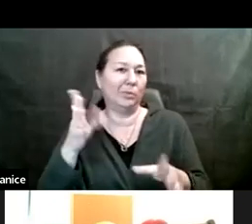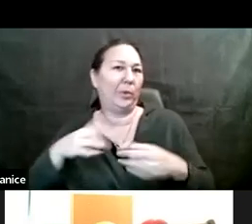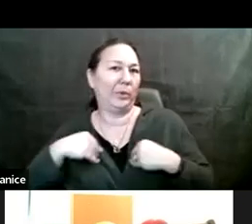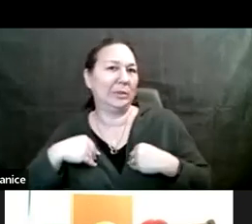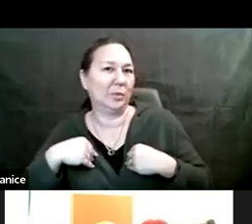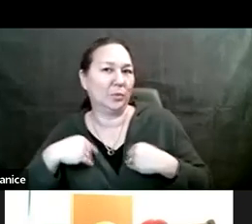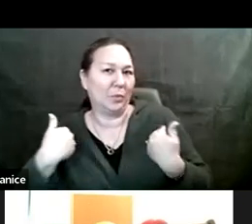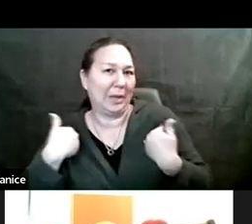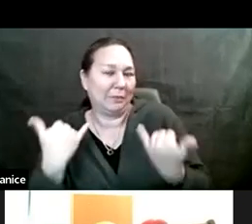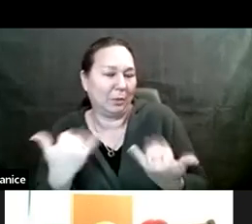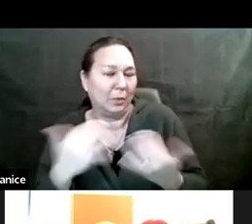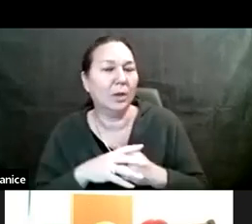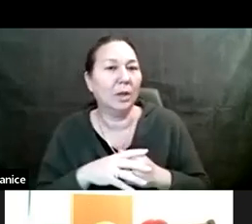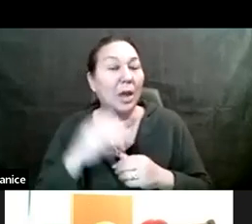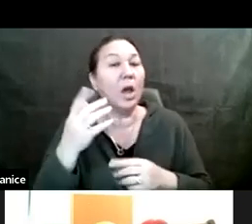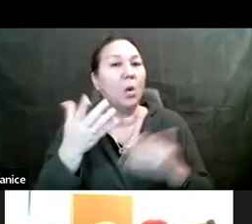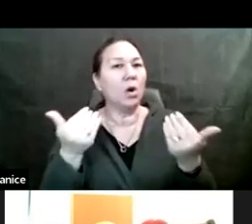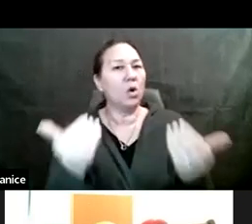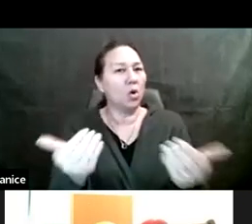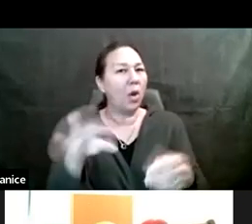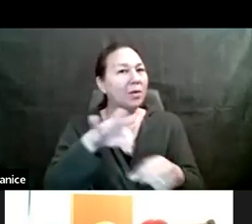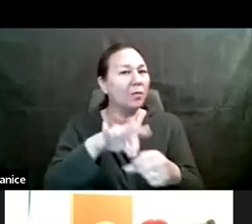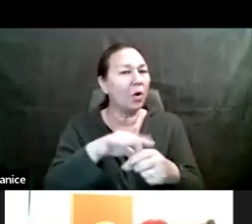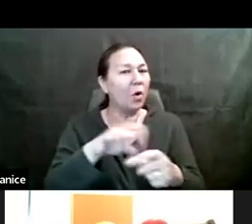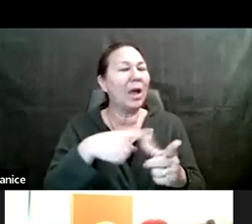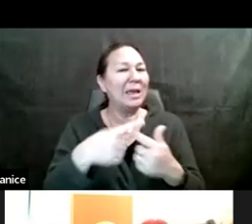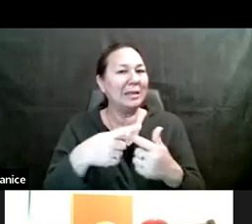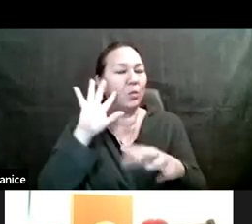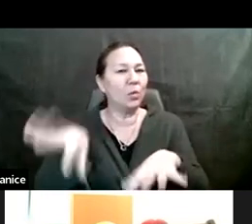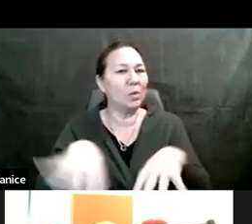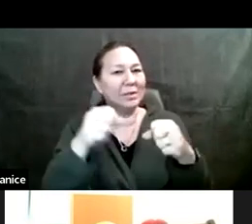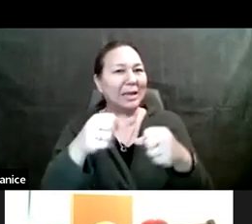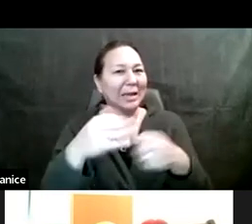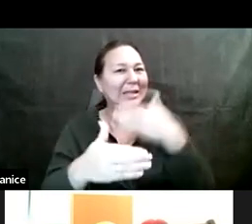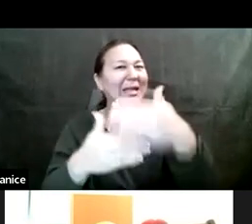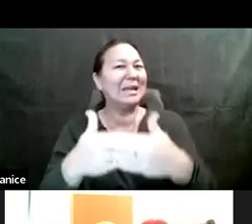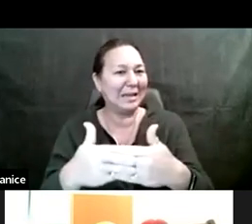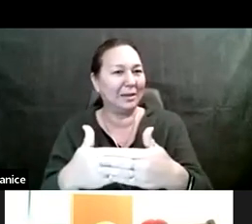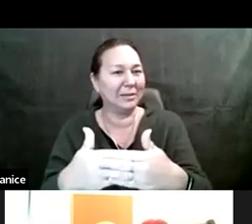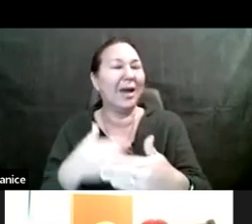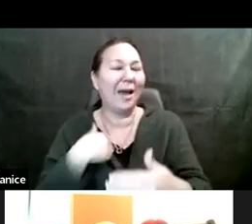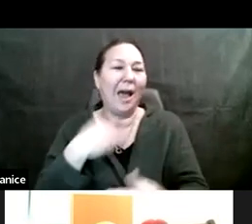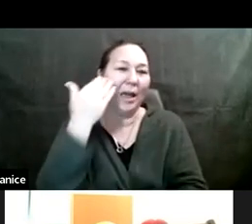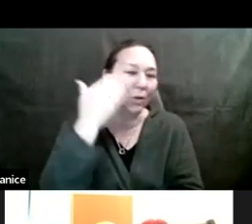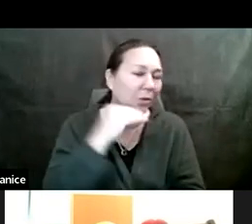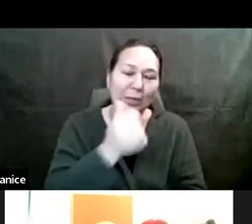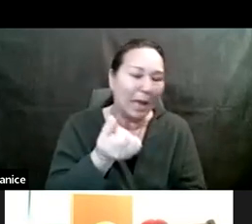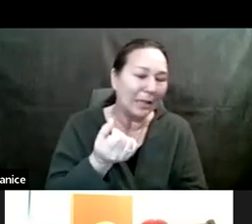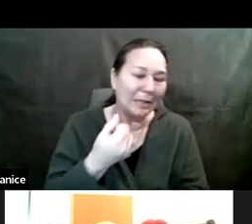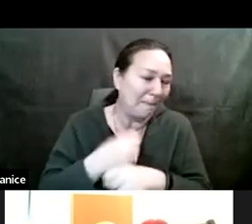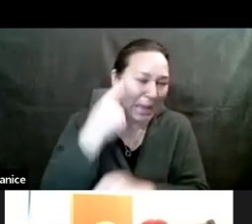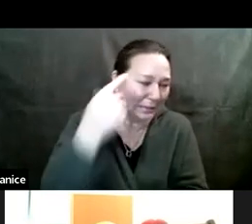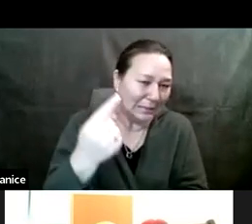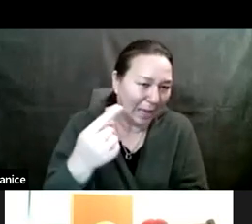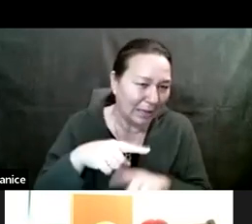the vote and then we can take the next step after that I know it doesn't quite make sense and it's different than the understanding